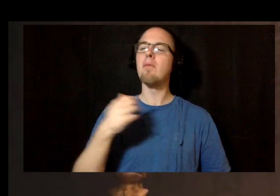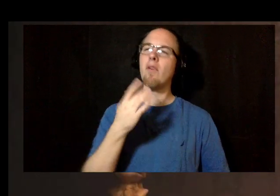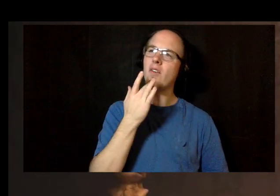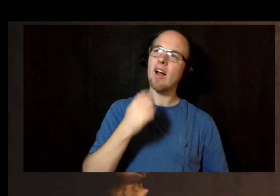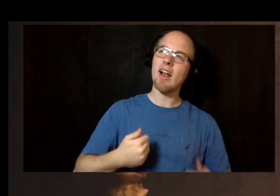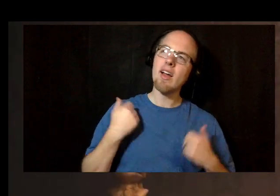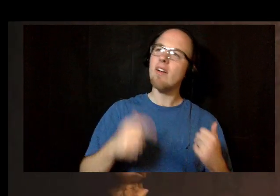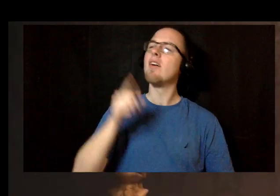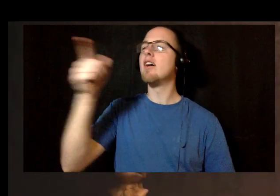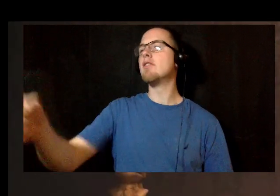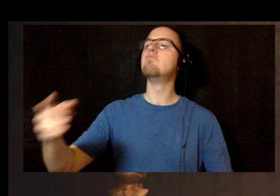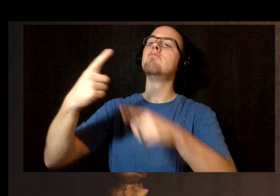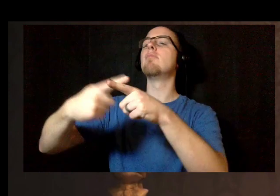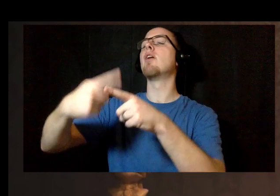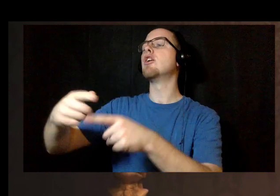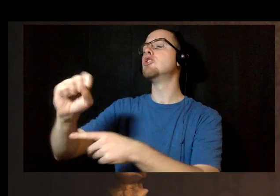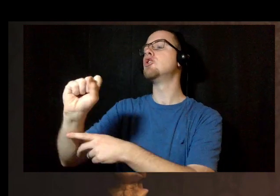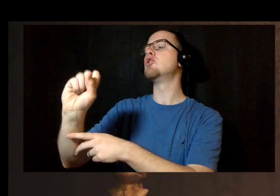hipster fuckwit.